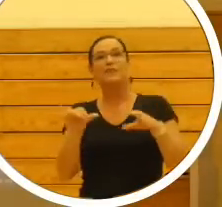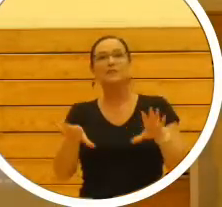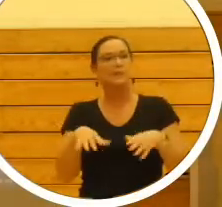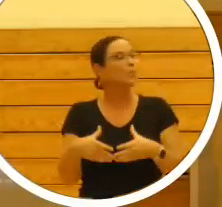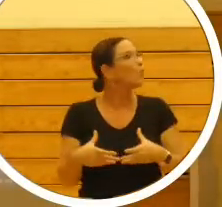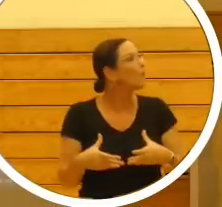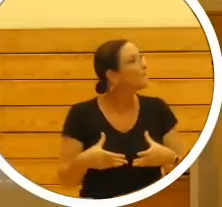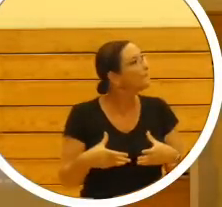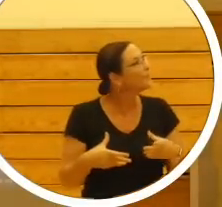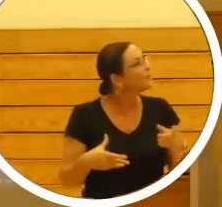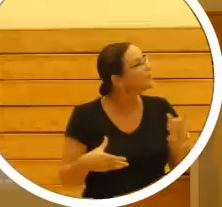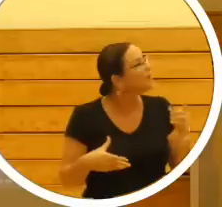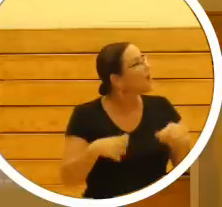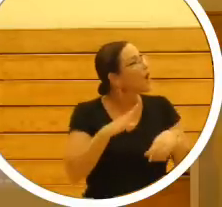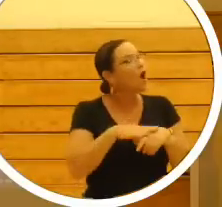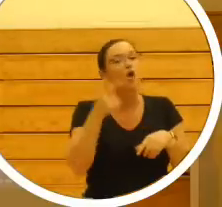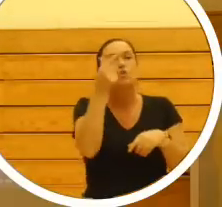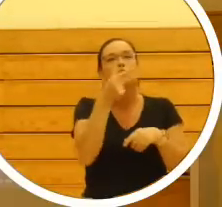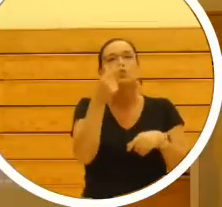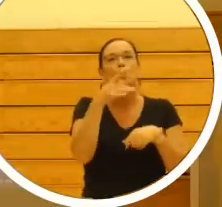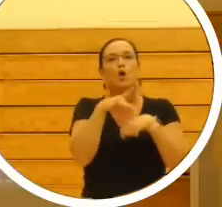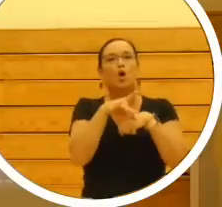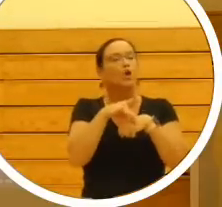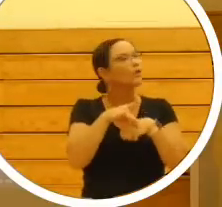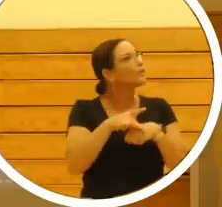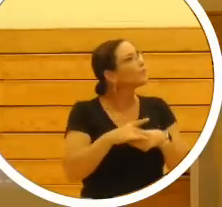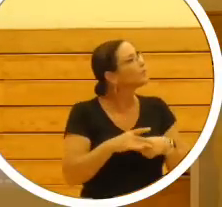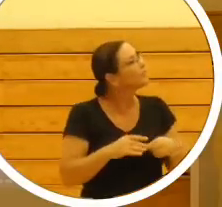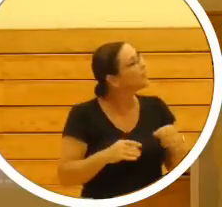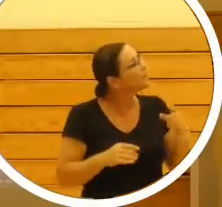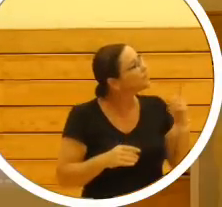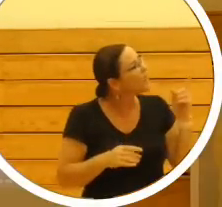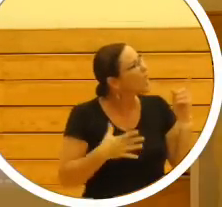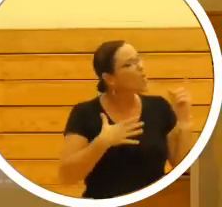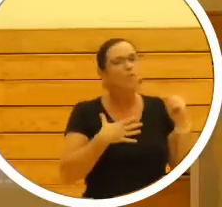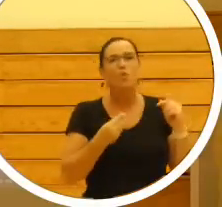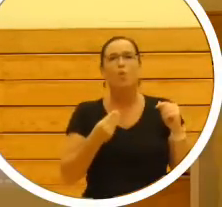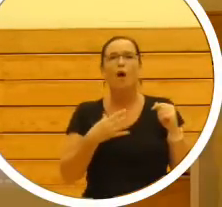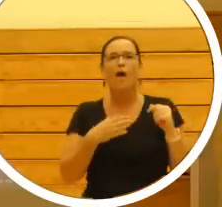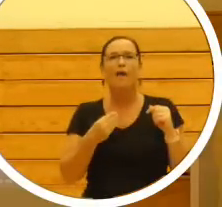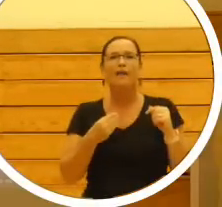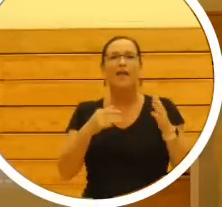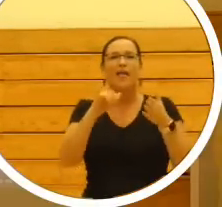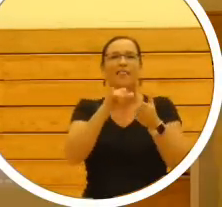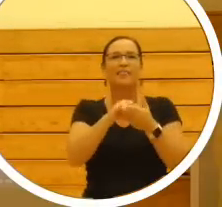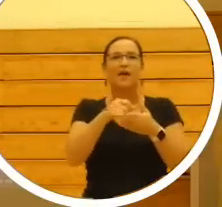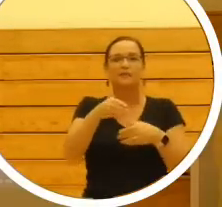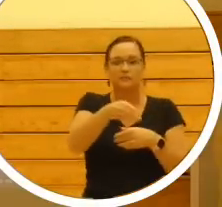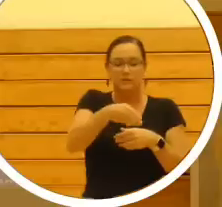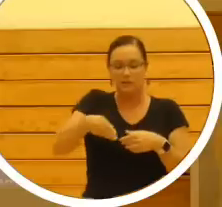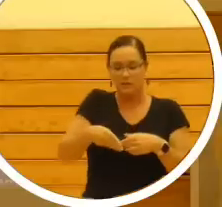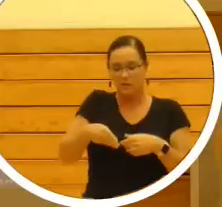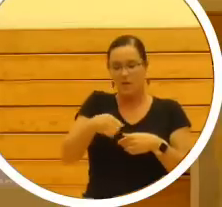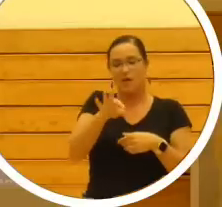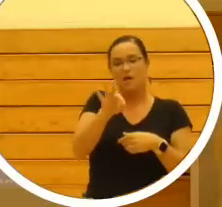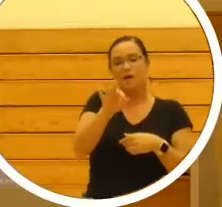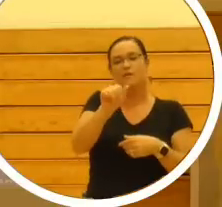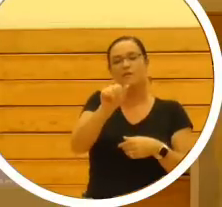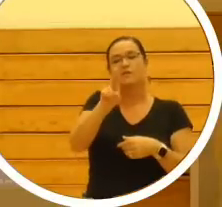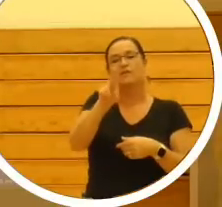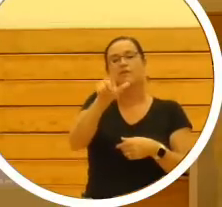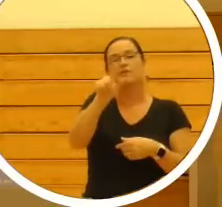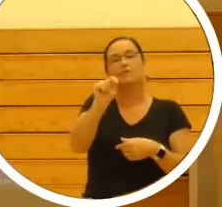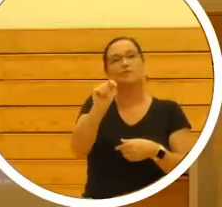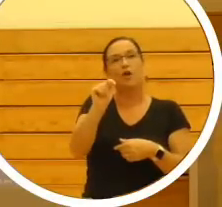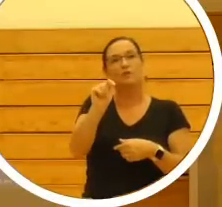right there, plotted on Google Earth. And the white things are faults. So these are mapped faults on